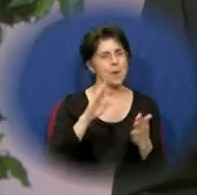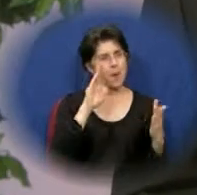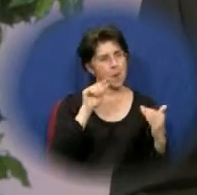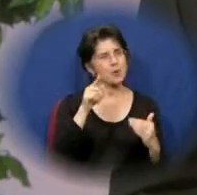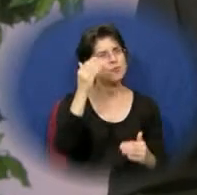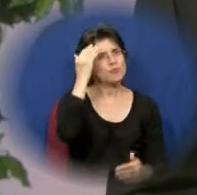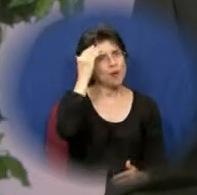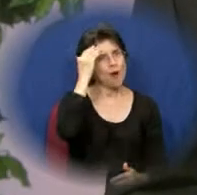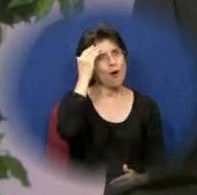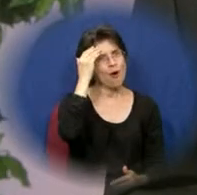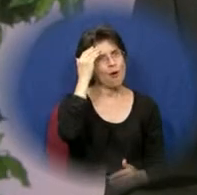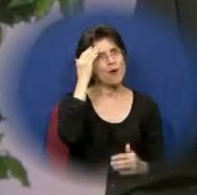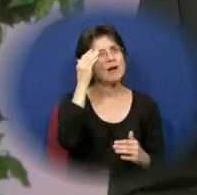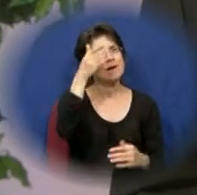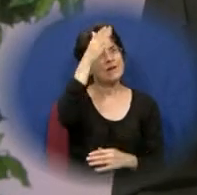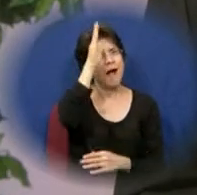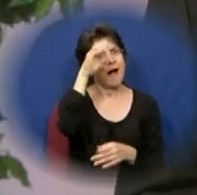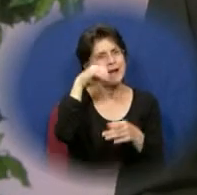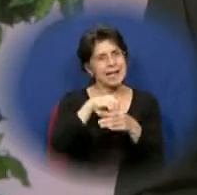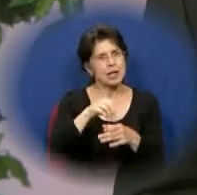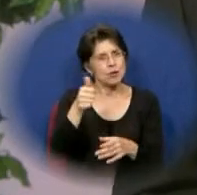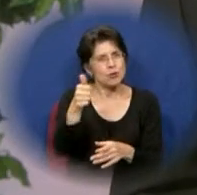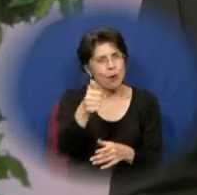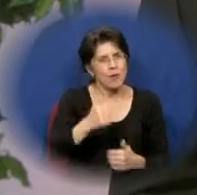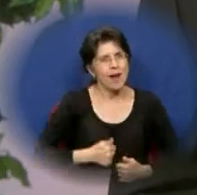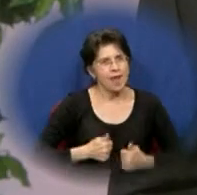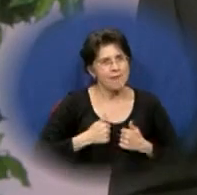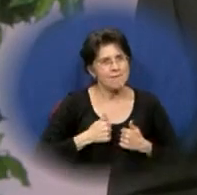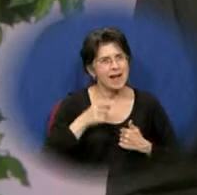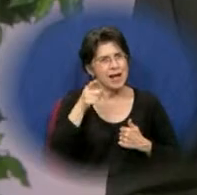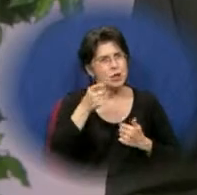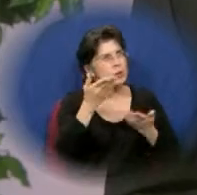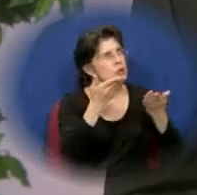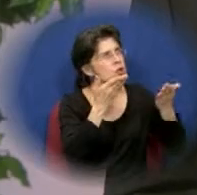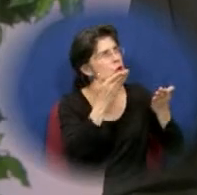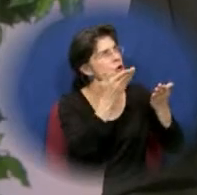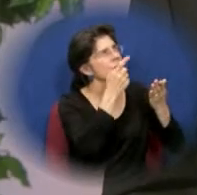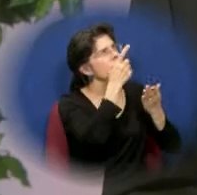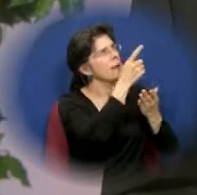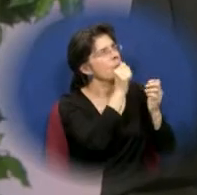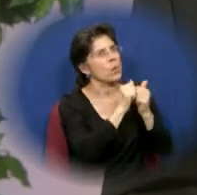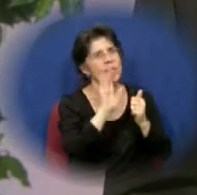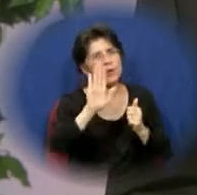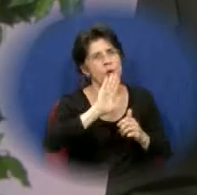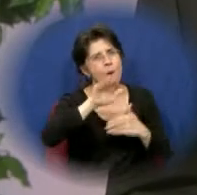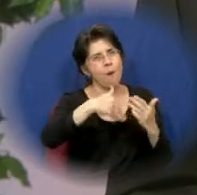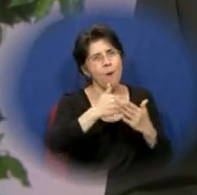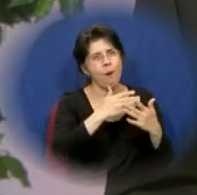presence of God's mercy in your lives and serve Him with your whole heart and soul.